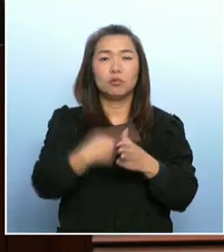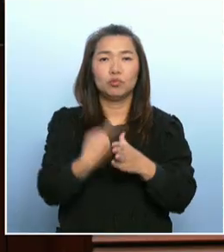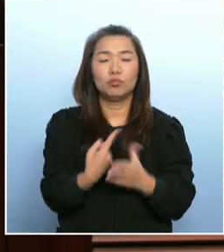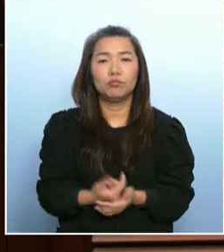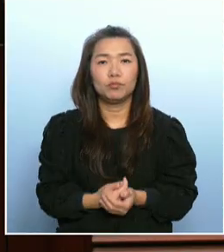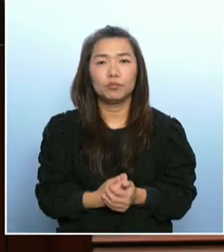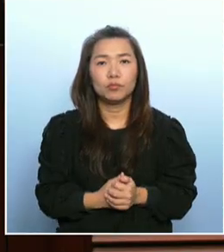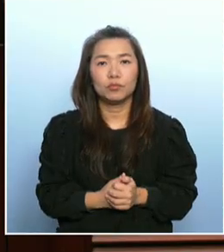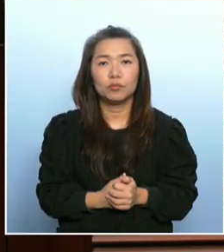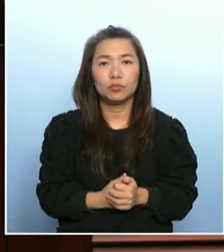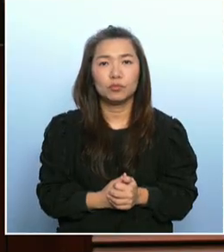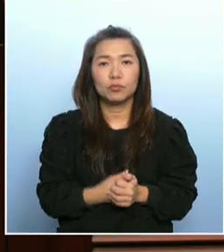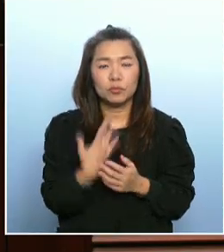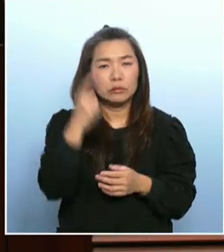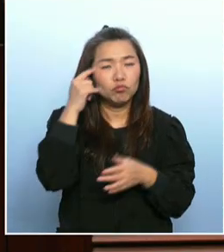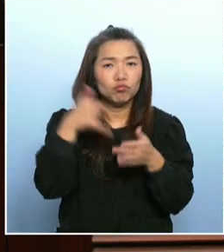78 months.